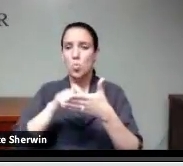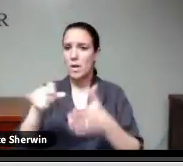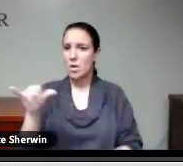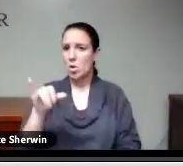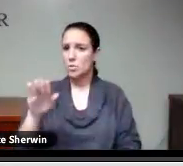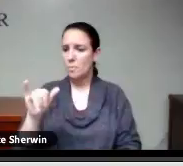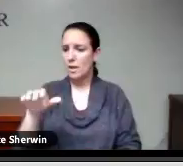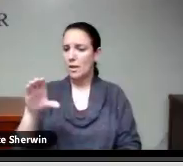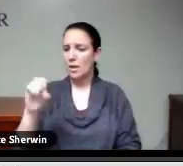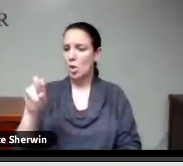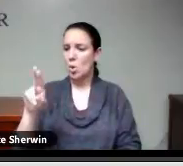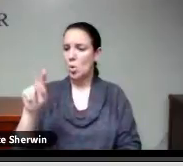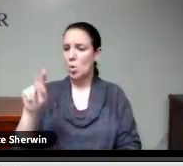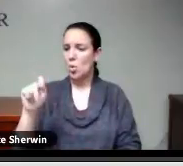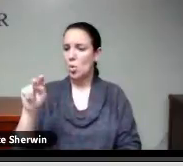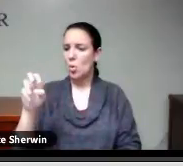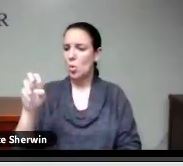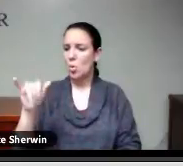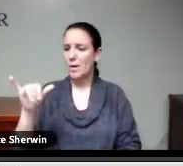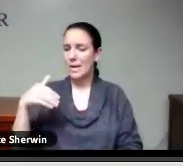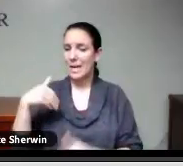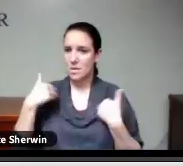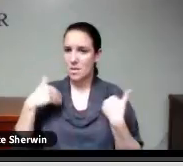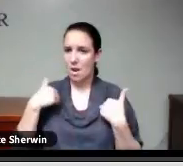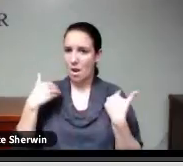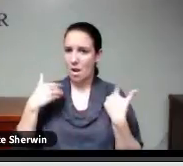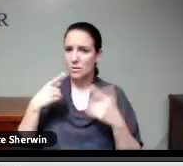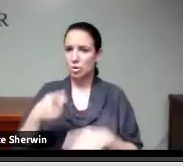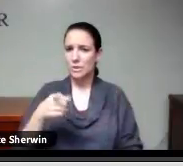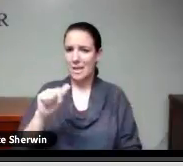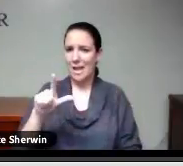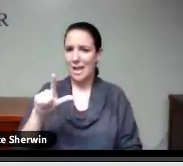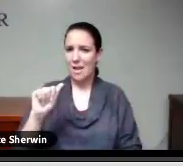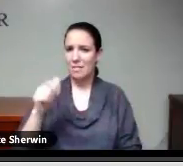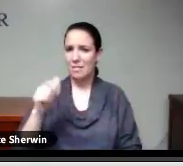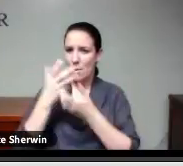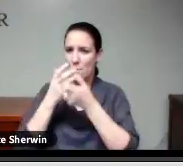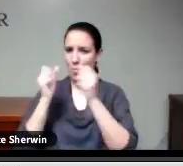ALA president, and it's about diversity and